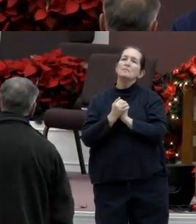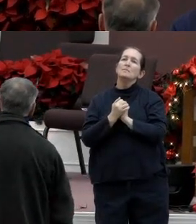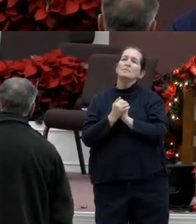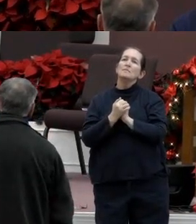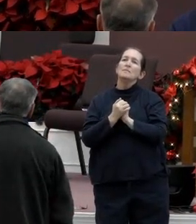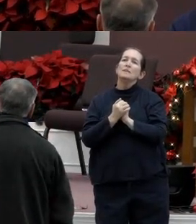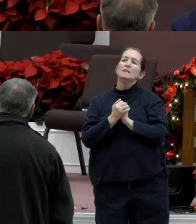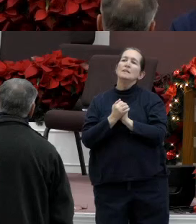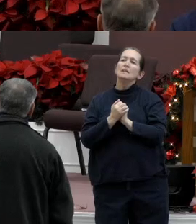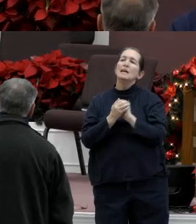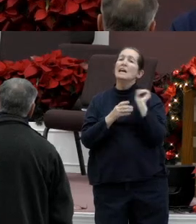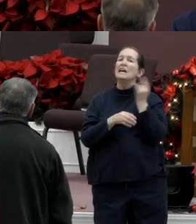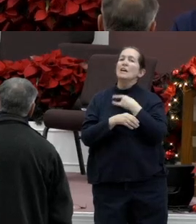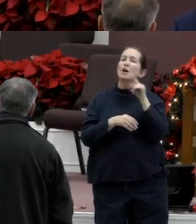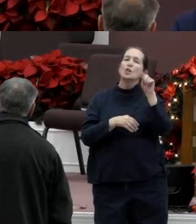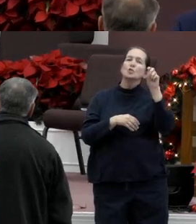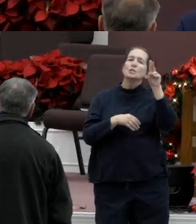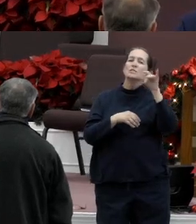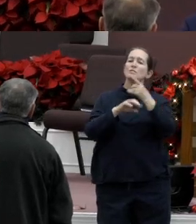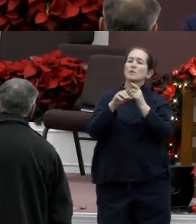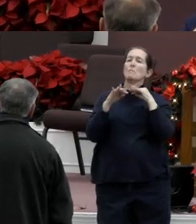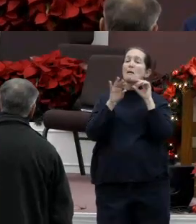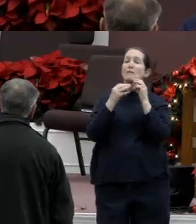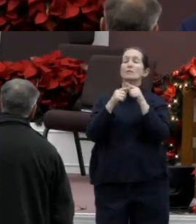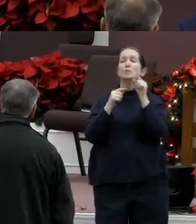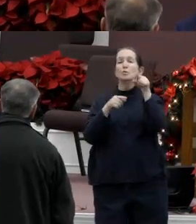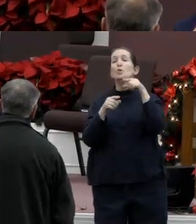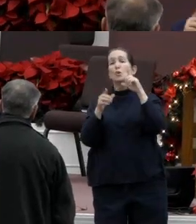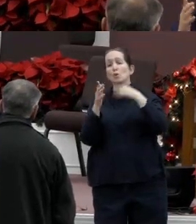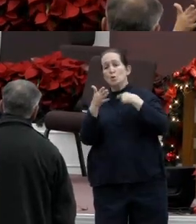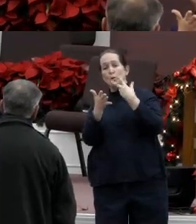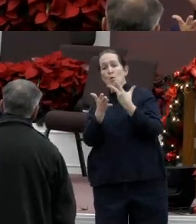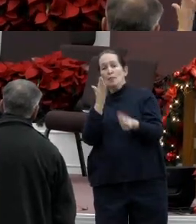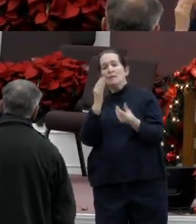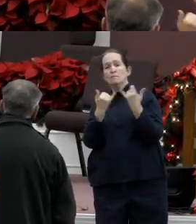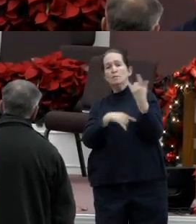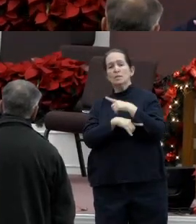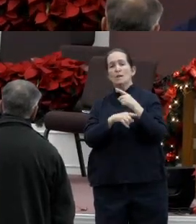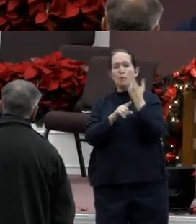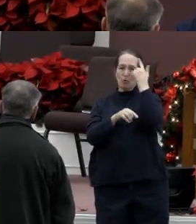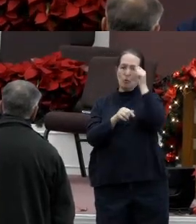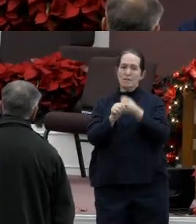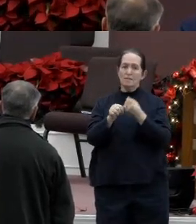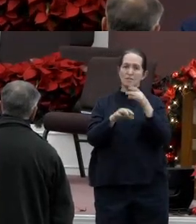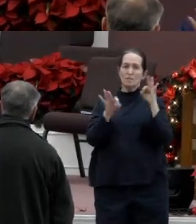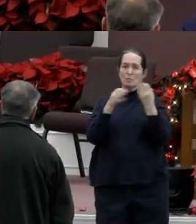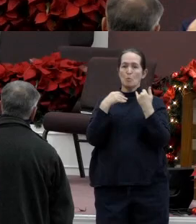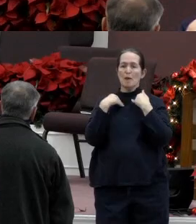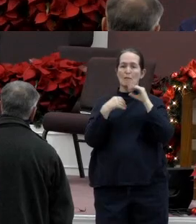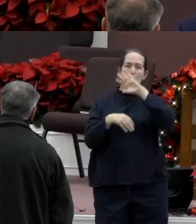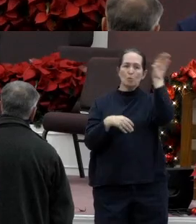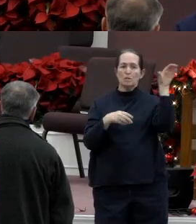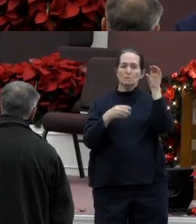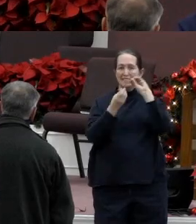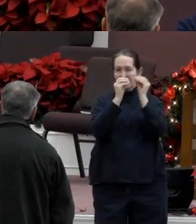As is our tradition from my family to you all, as you go out today, for each family, we do have our Christmas ornament, our annual Christmas ornament.